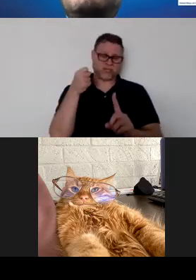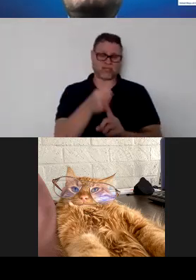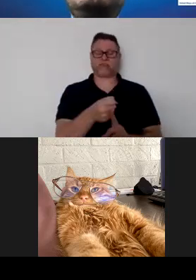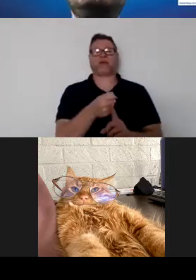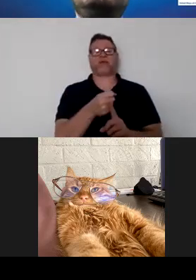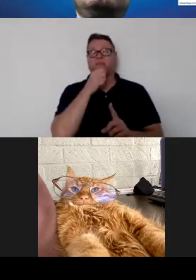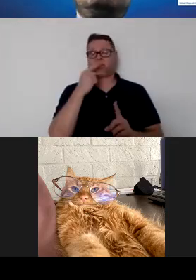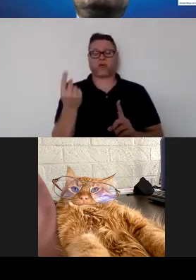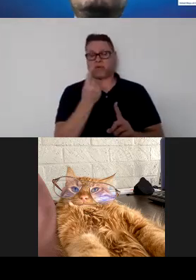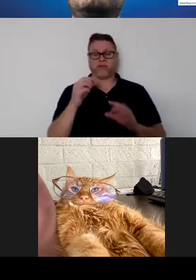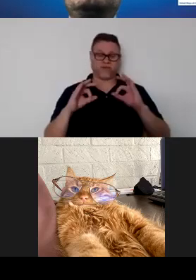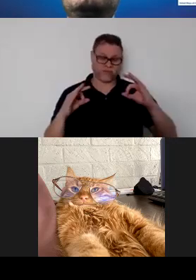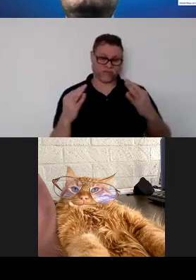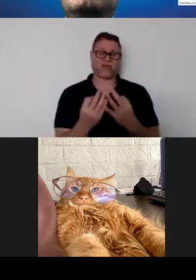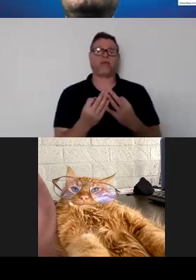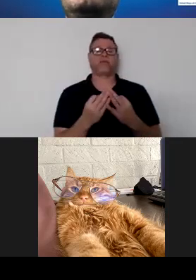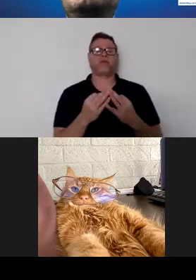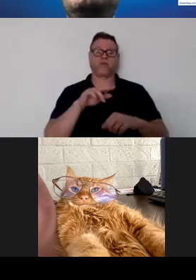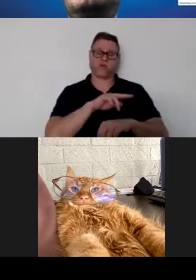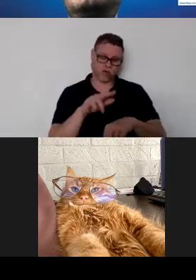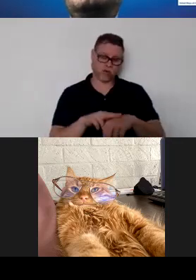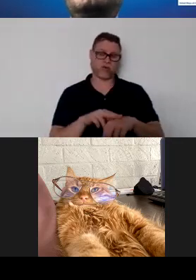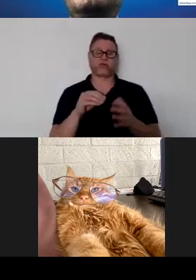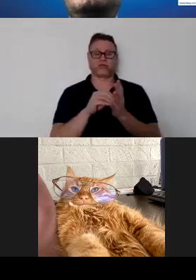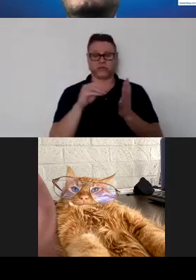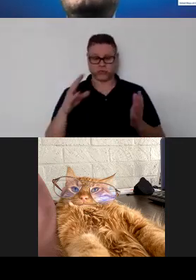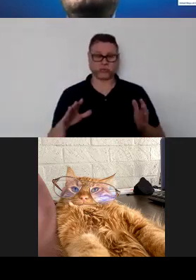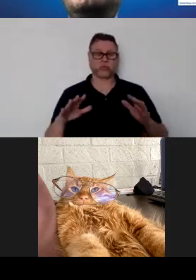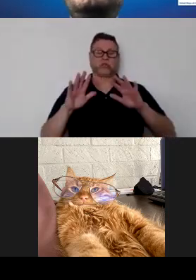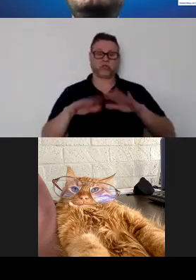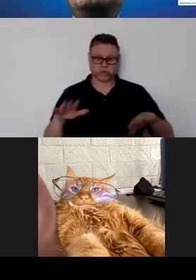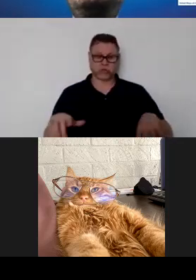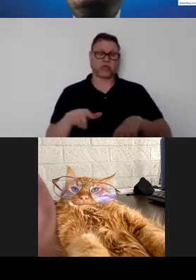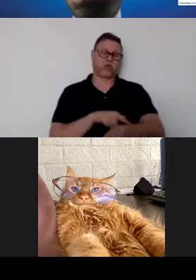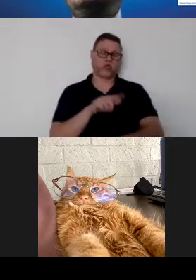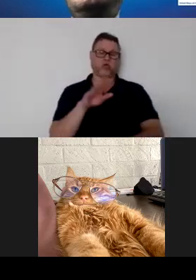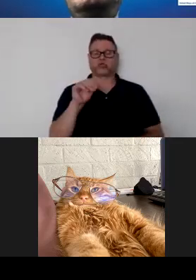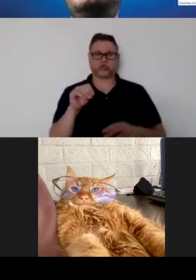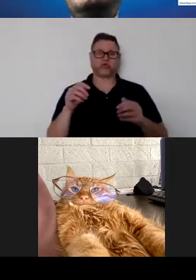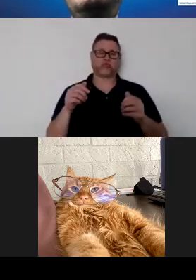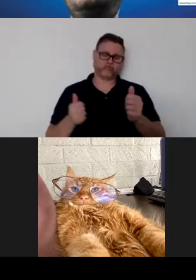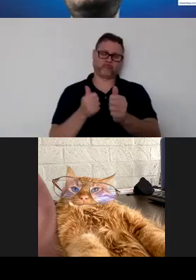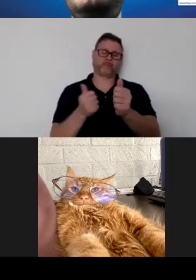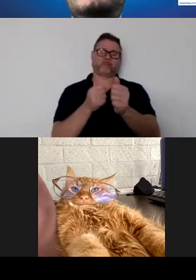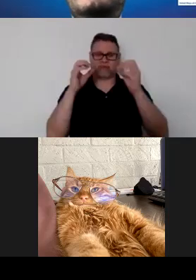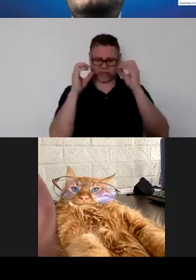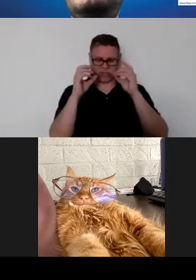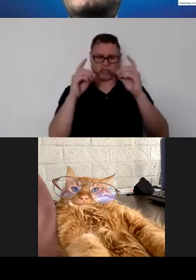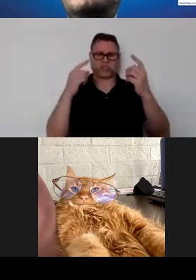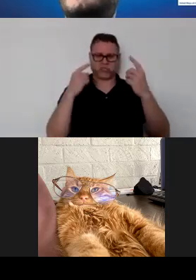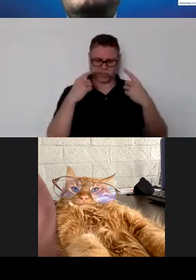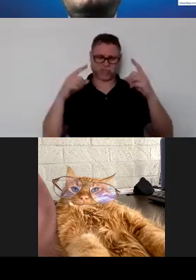the family, but of course, the students and the children in the long-term pursuit of their education and their